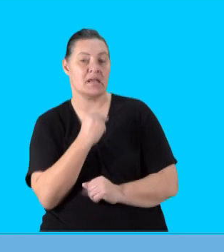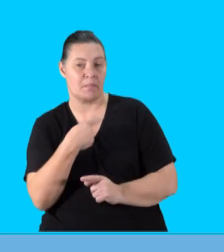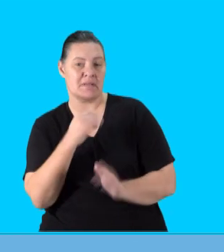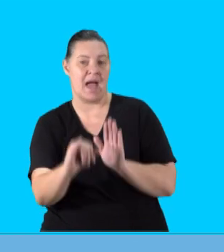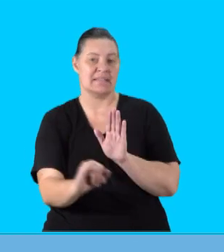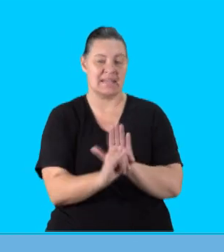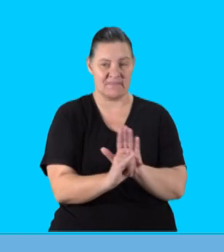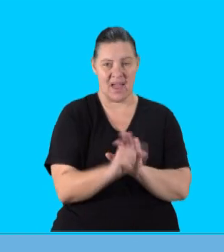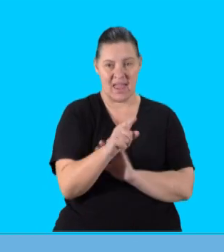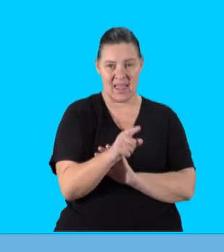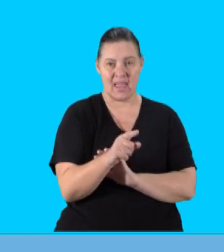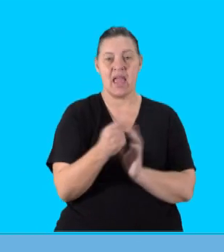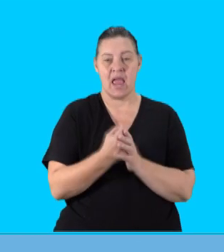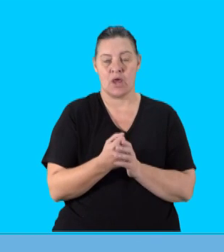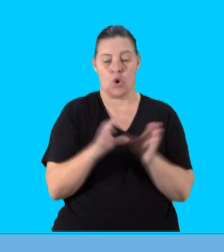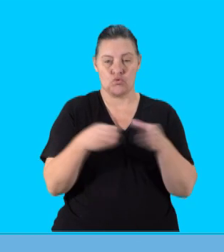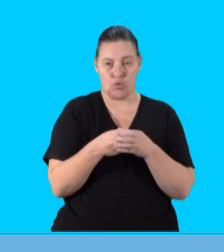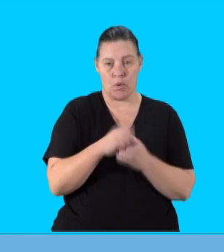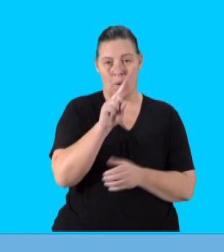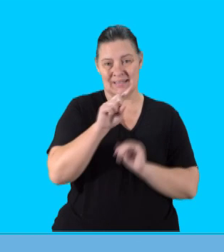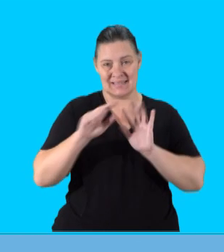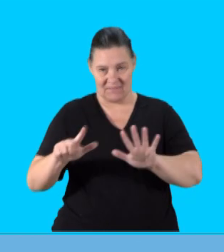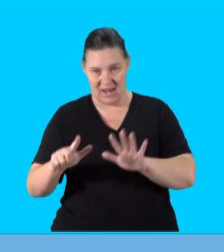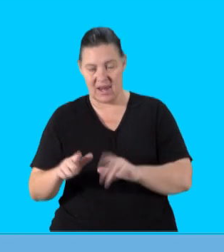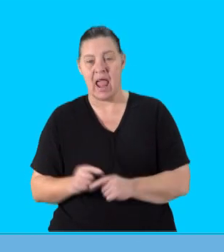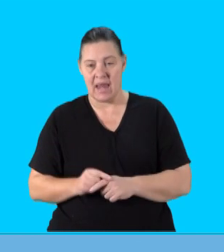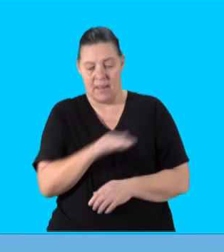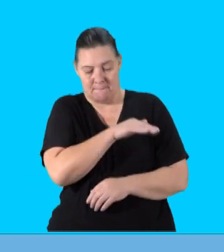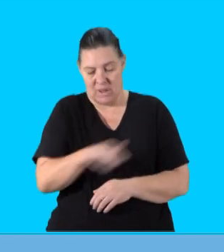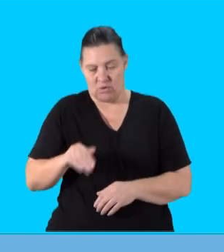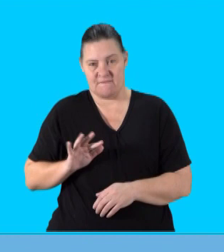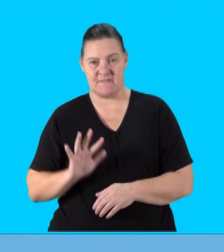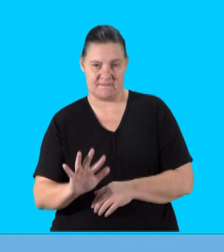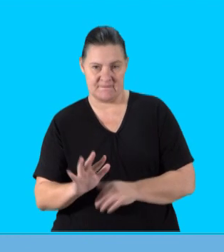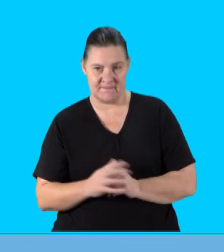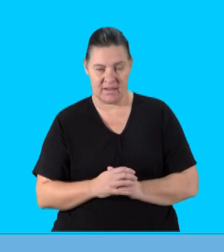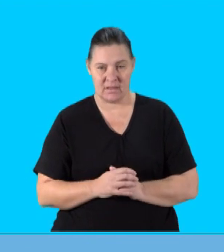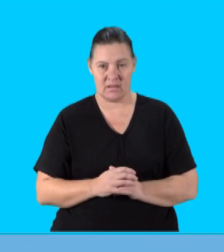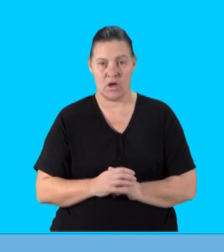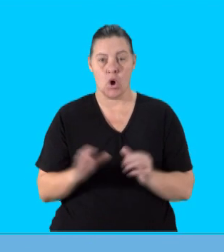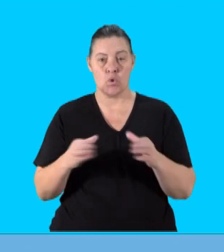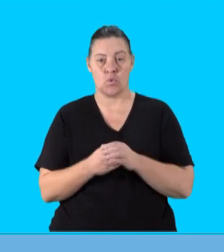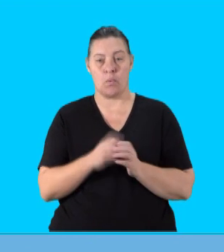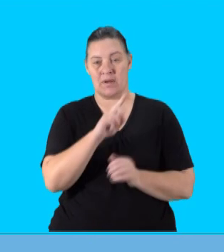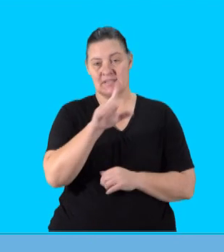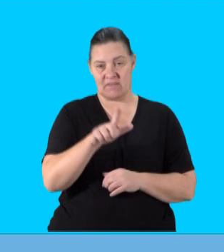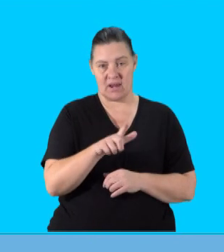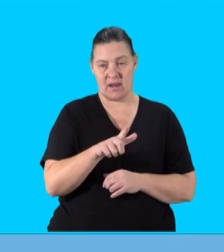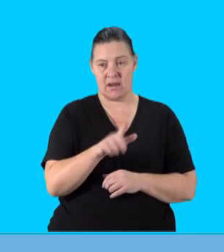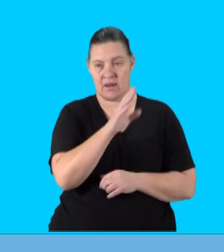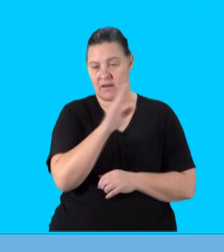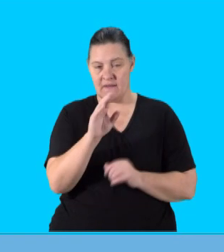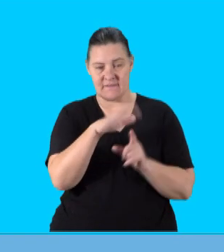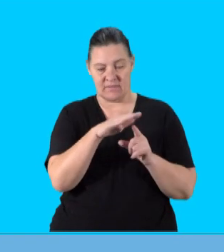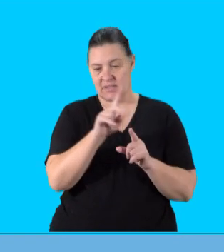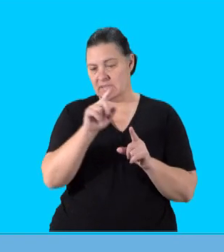to identify an element that is found in group 17 and period 5. So group 17, we have stopped